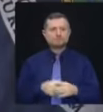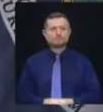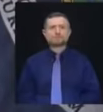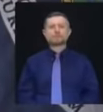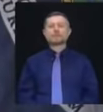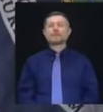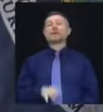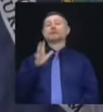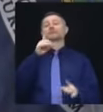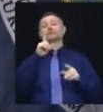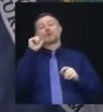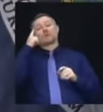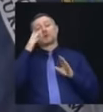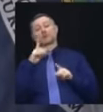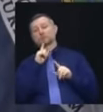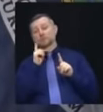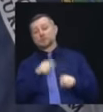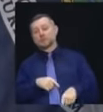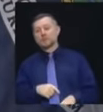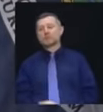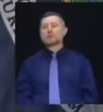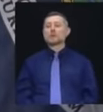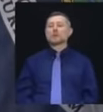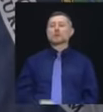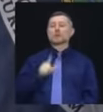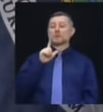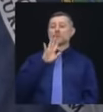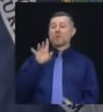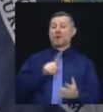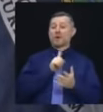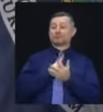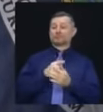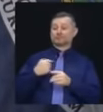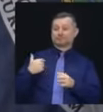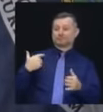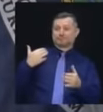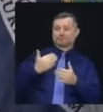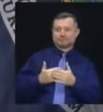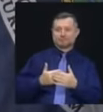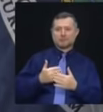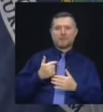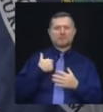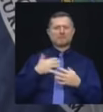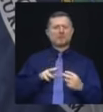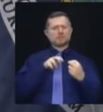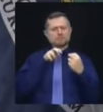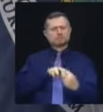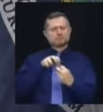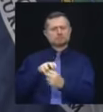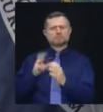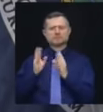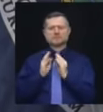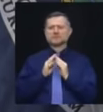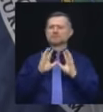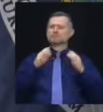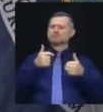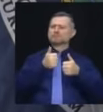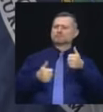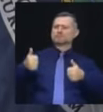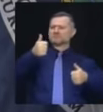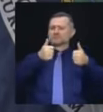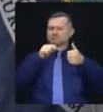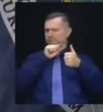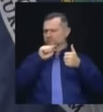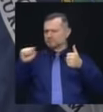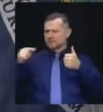It has been about 24 hours. I'm meeting with all the cabinet officials in the next few days, and I'll be making those decisions shortly,